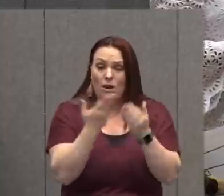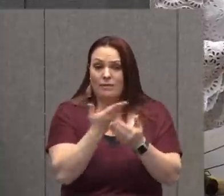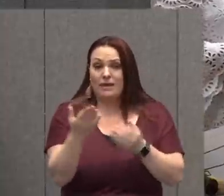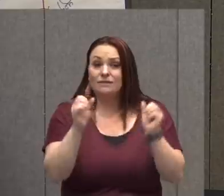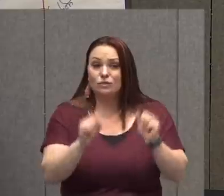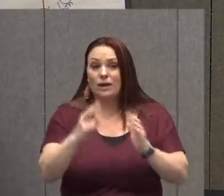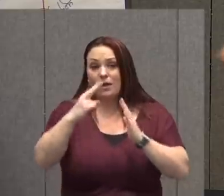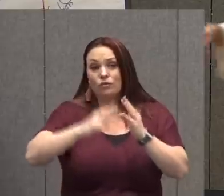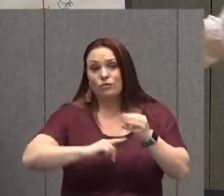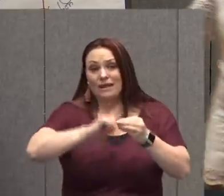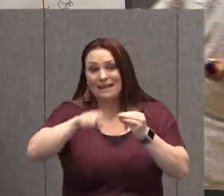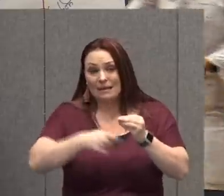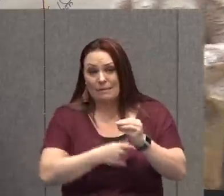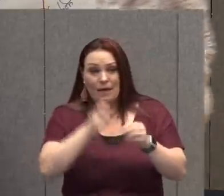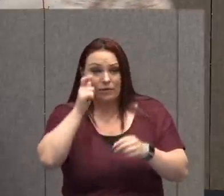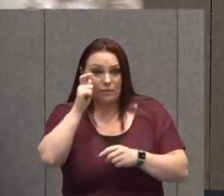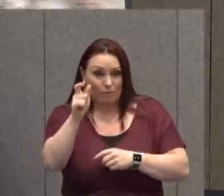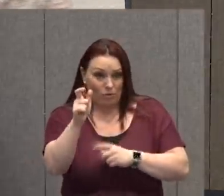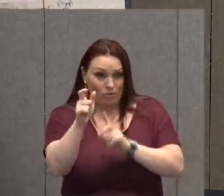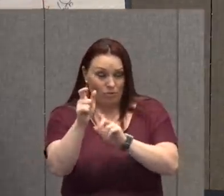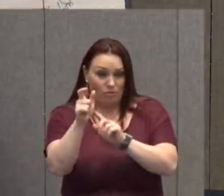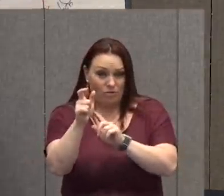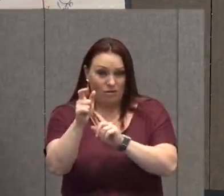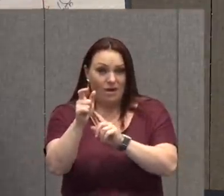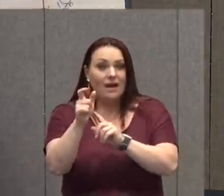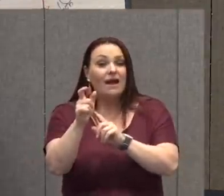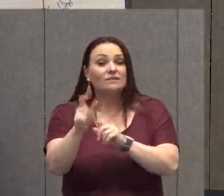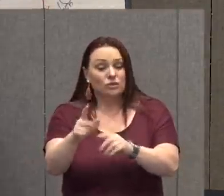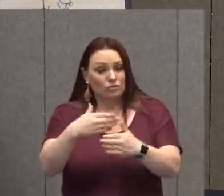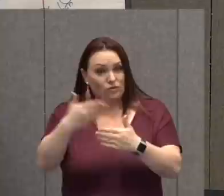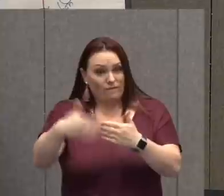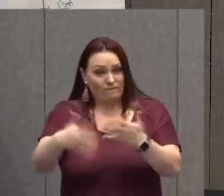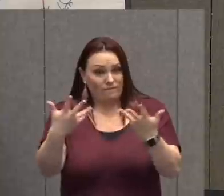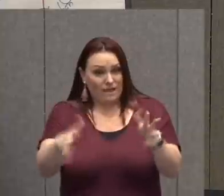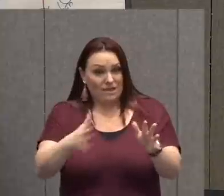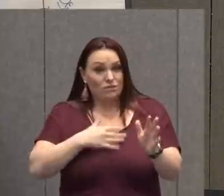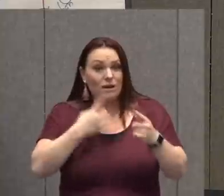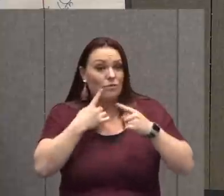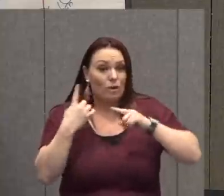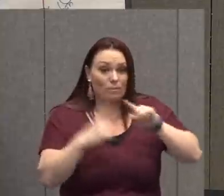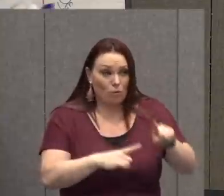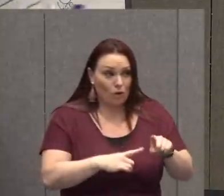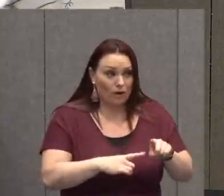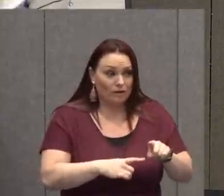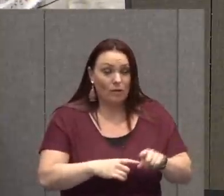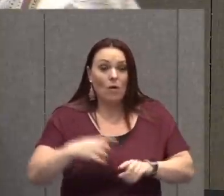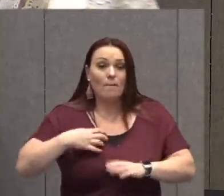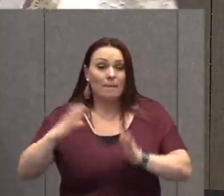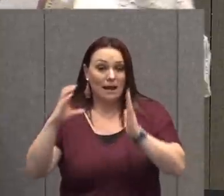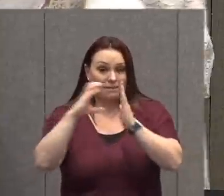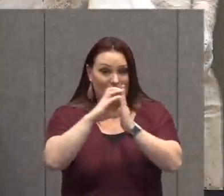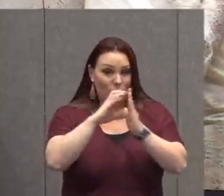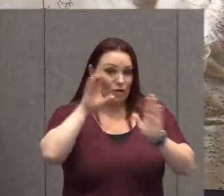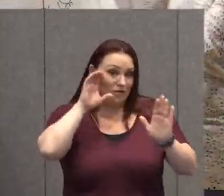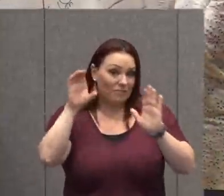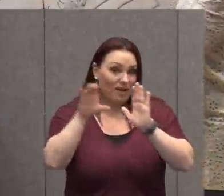to do then is I'm going to take my paragraph graphic